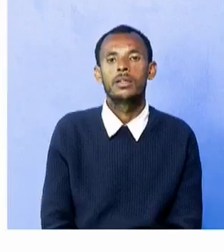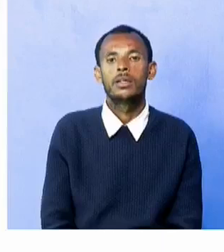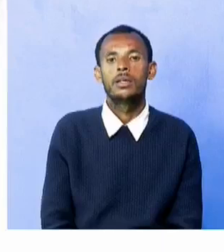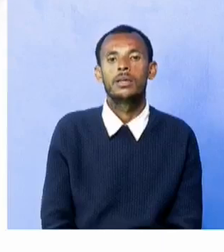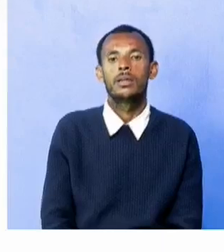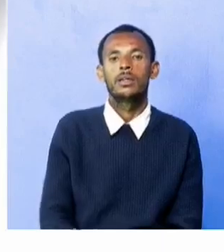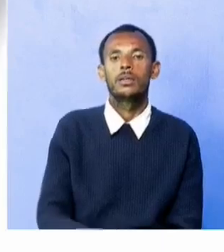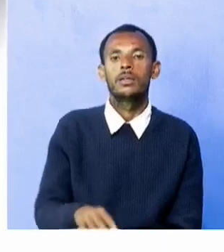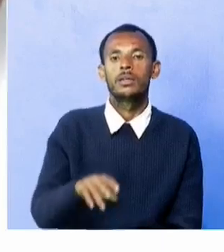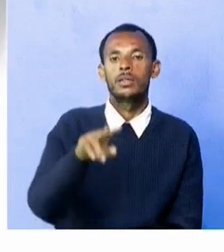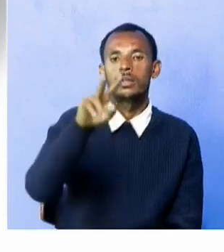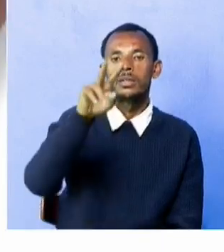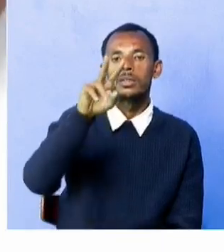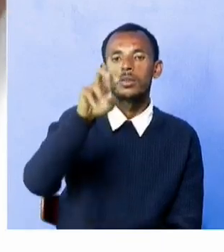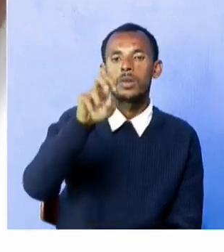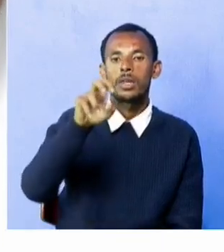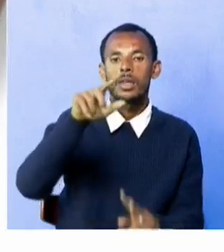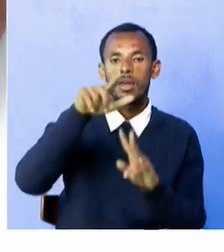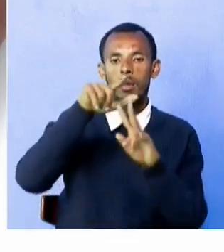20 pi centimeter.